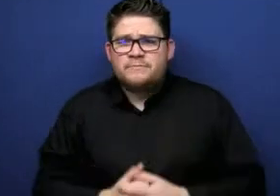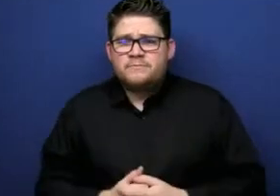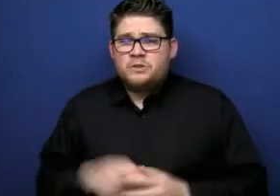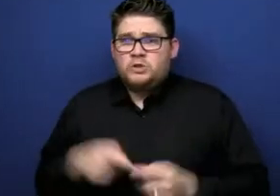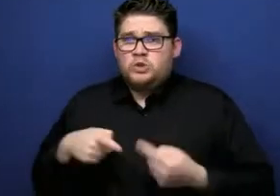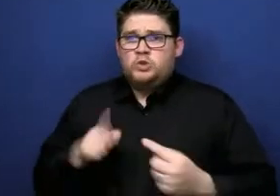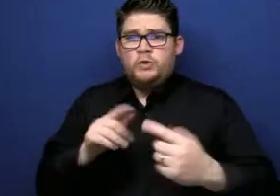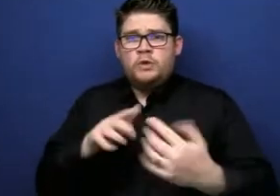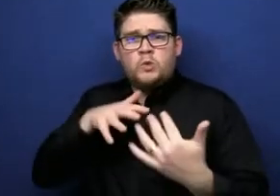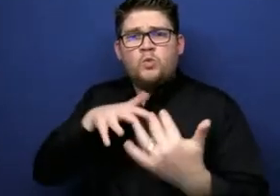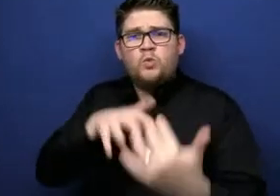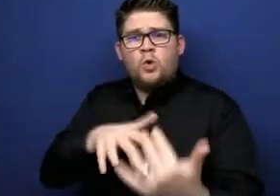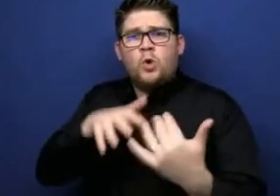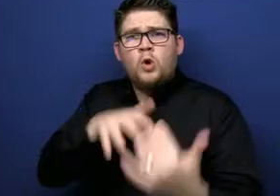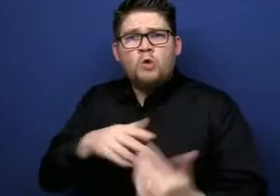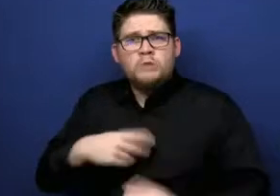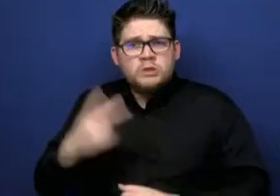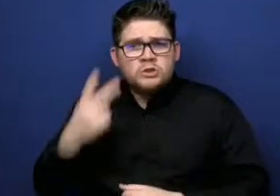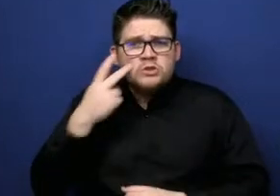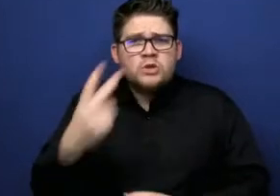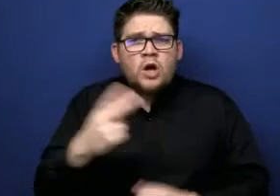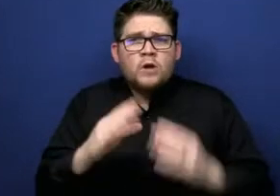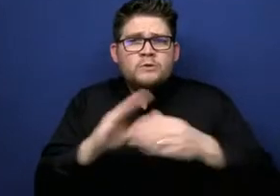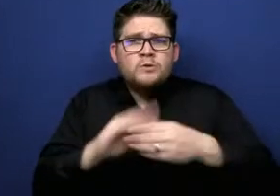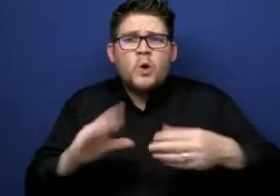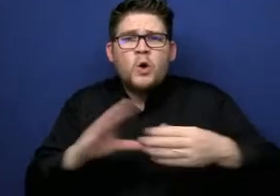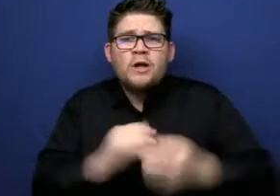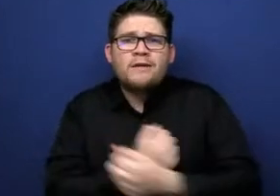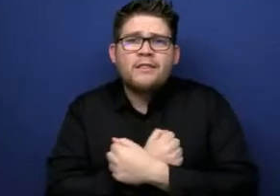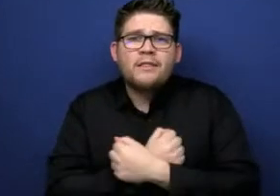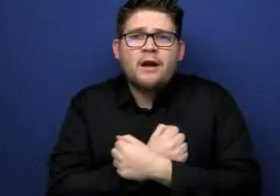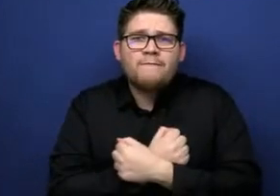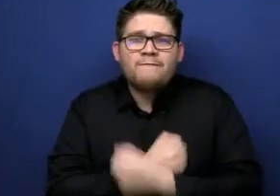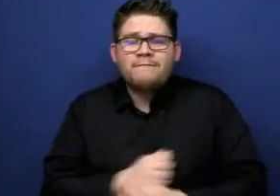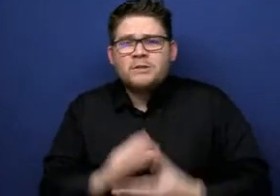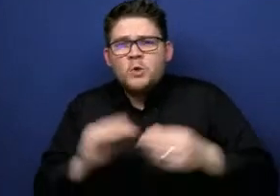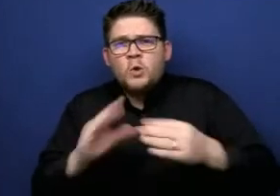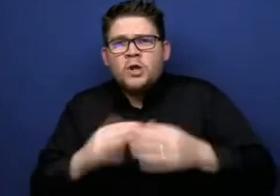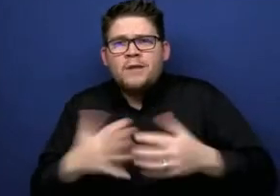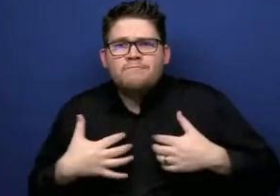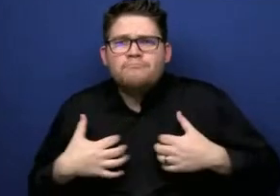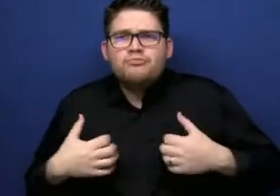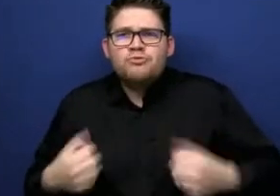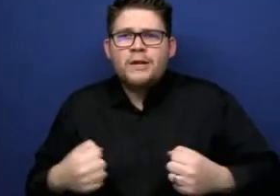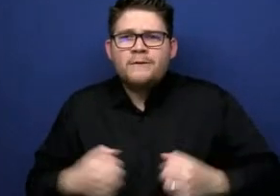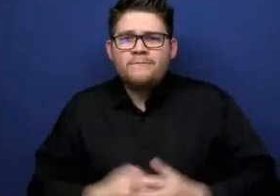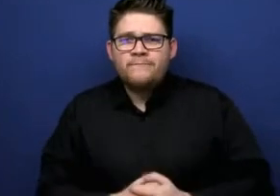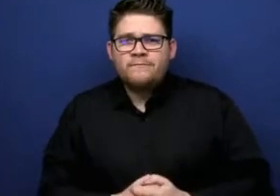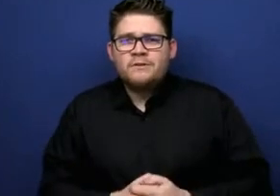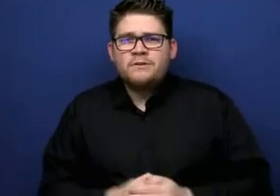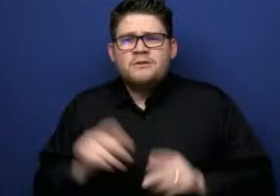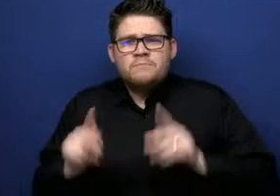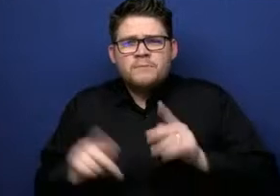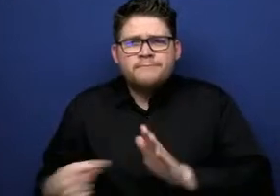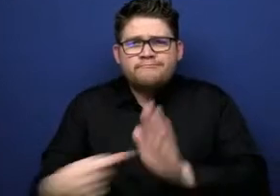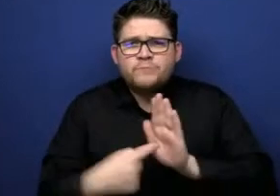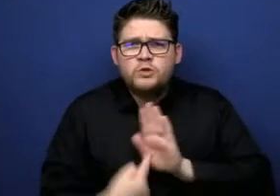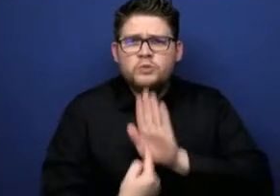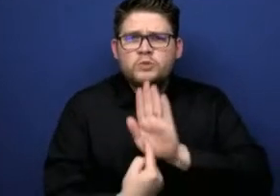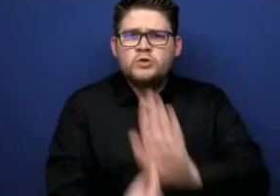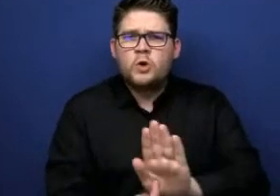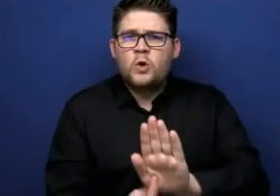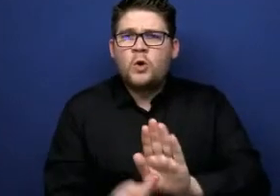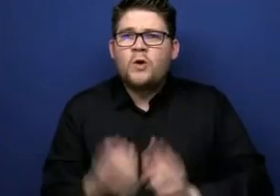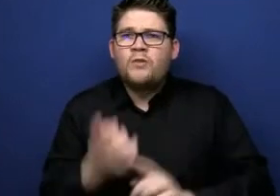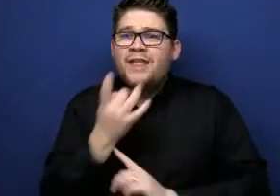many righteous among nations. People who demonstrated that light can triumph over darkness. So today, as